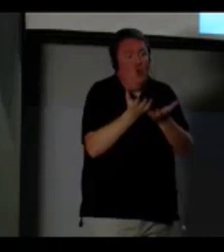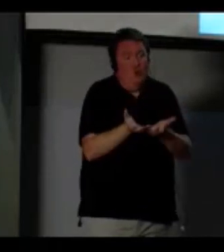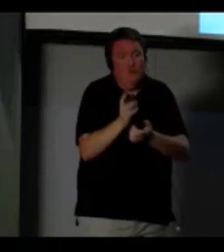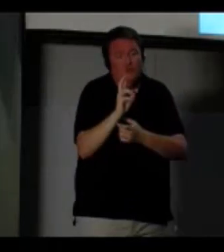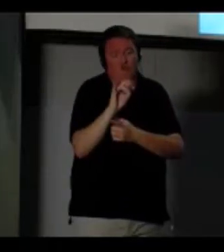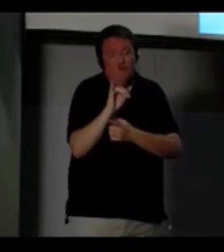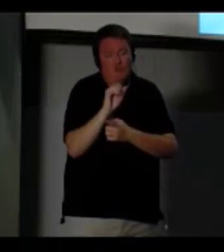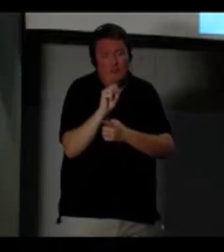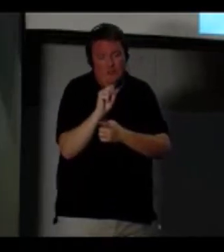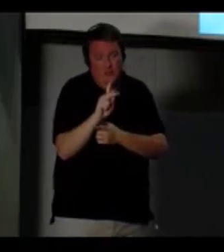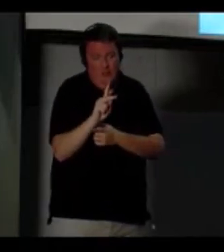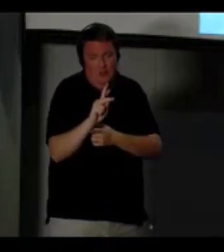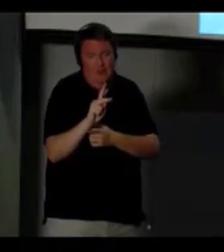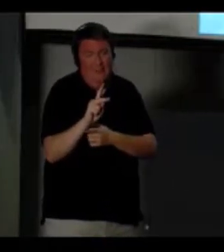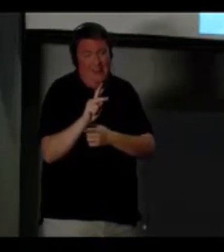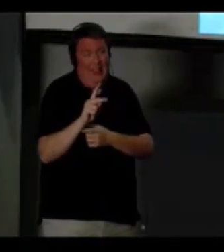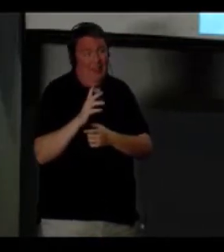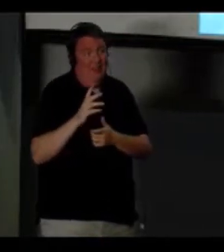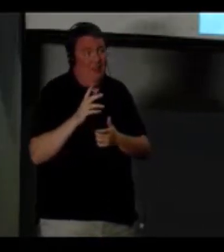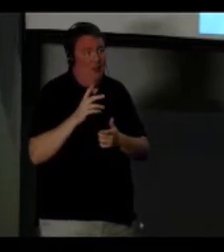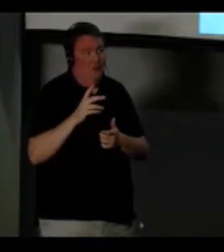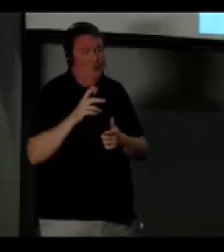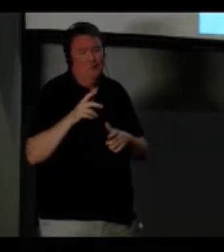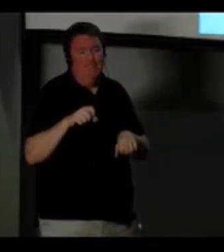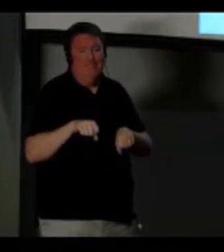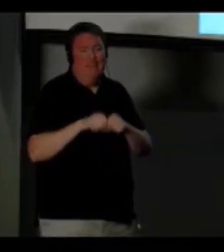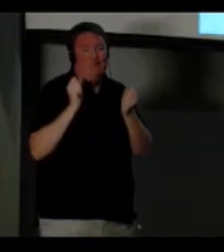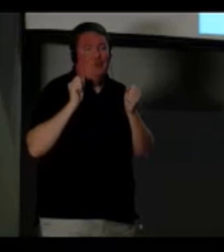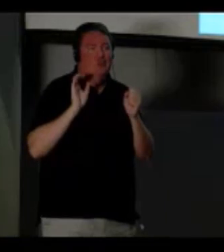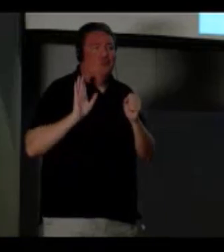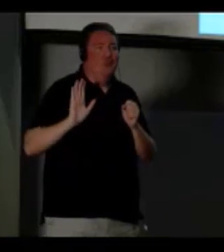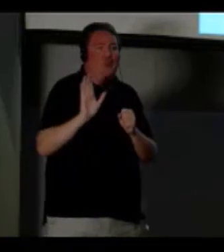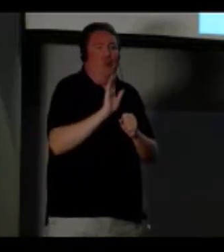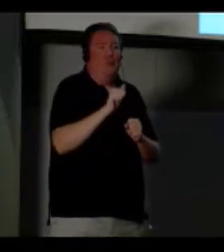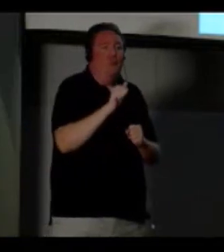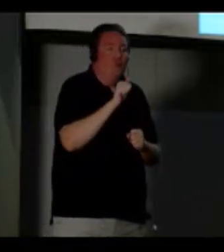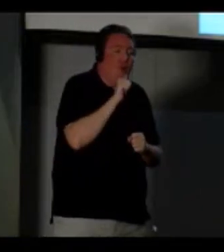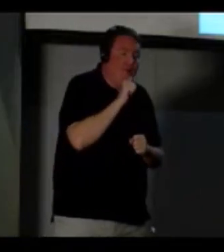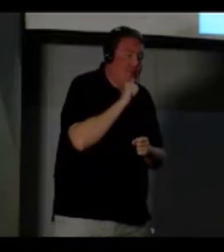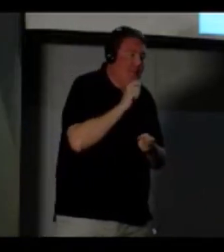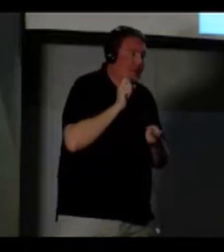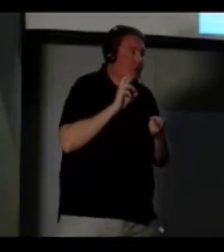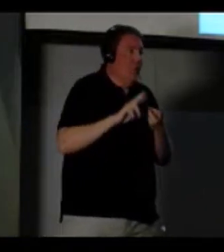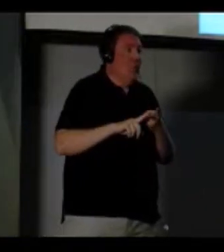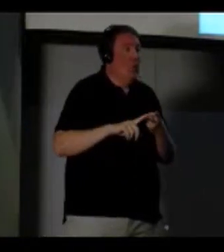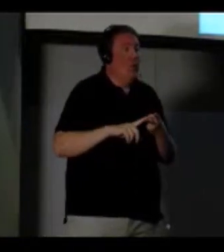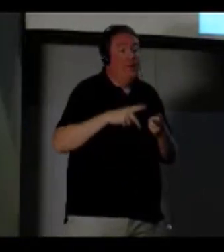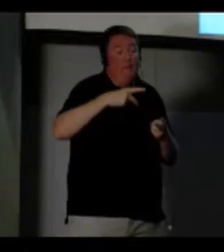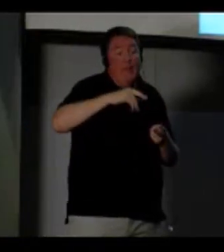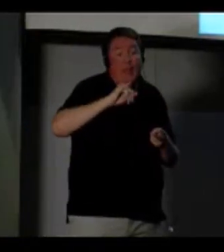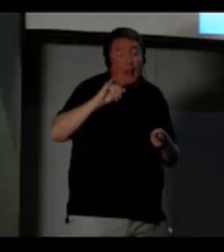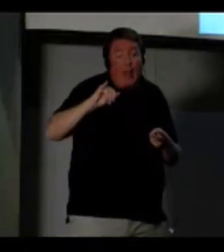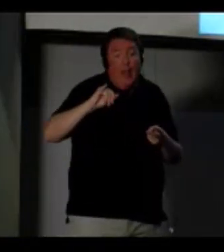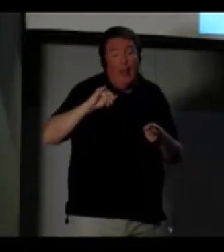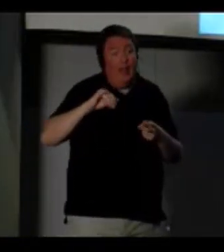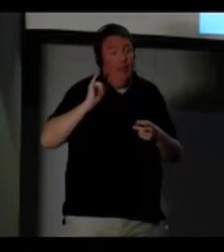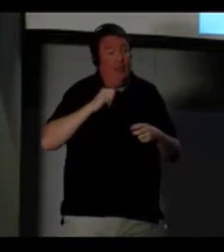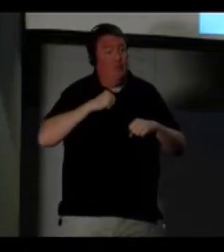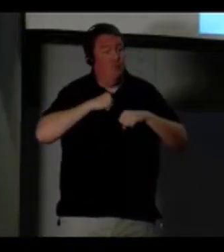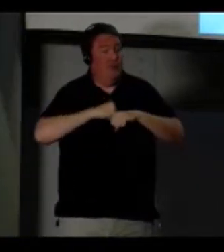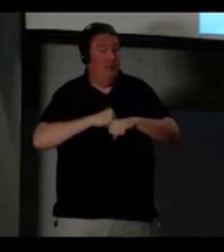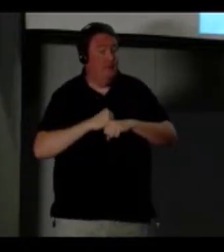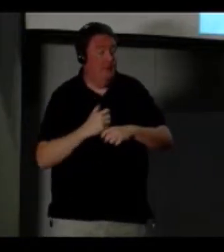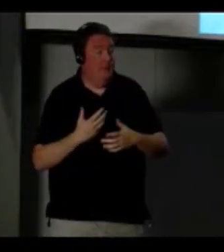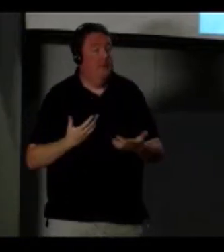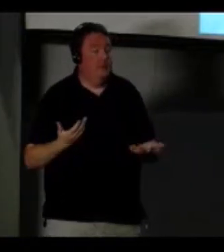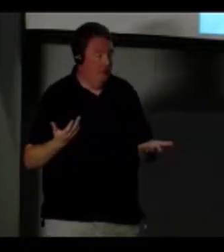in terms of infringing people's privacies or protecting personal identifiable information,